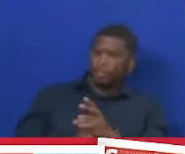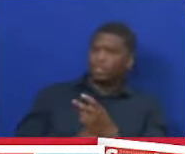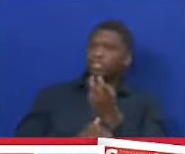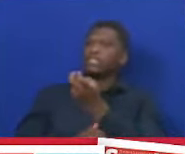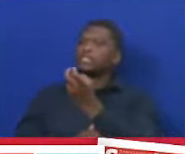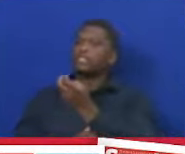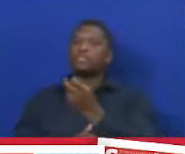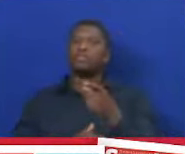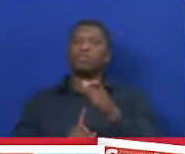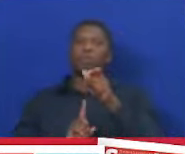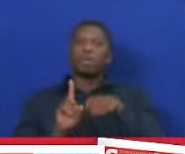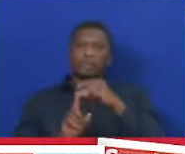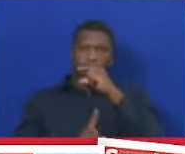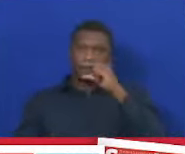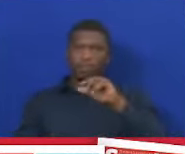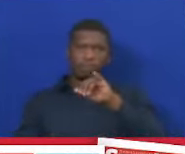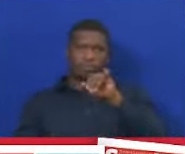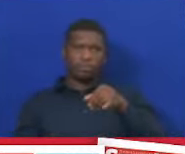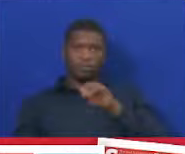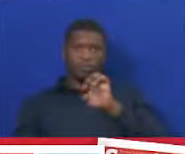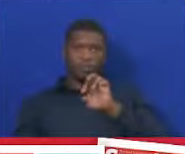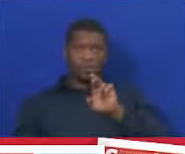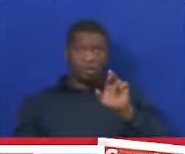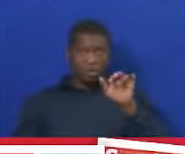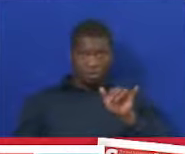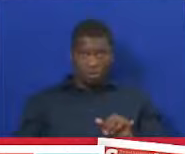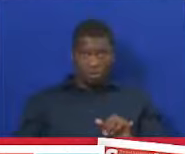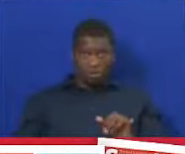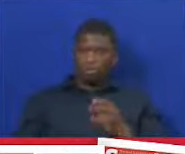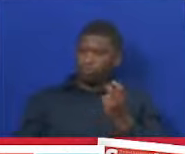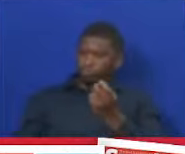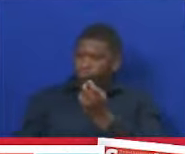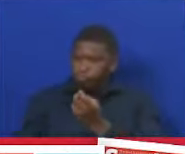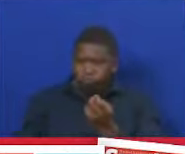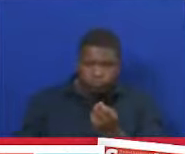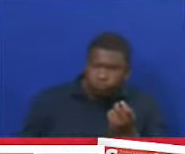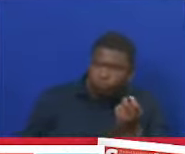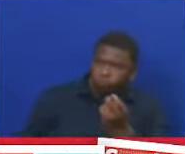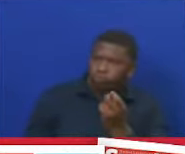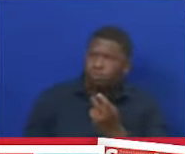and unfortunately, Mr. Bushokha was not in that room.